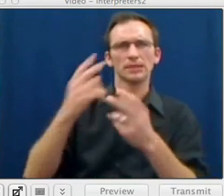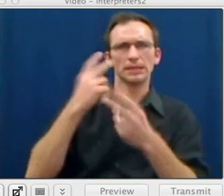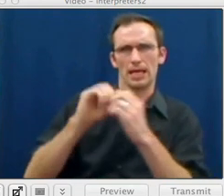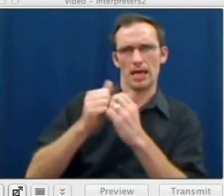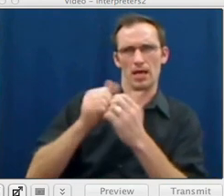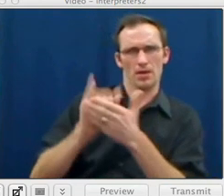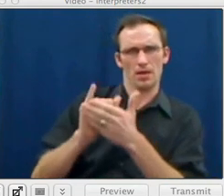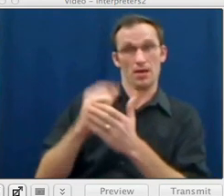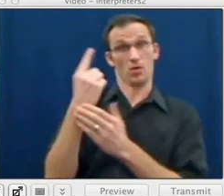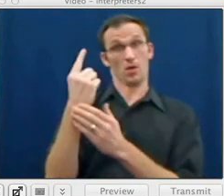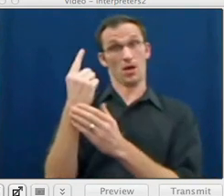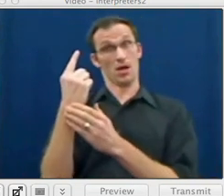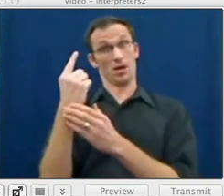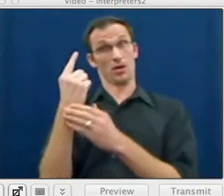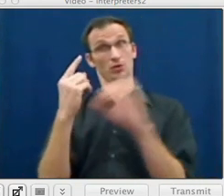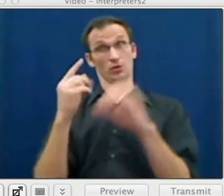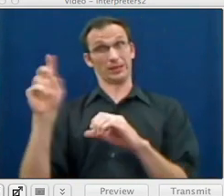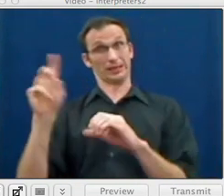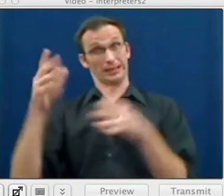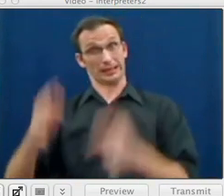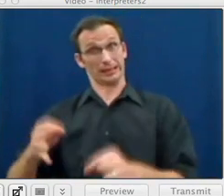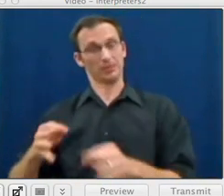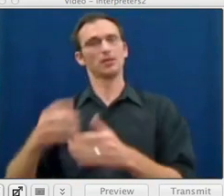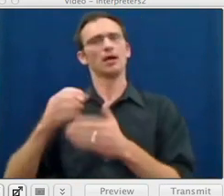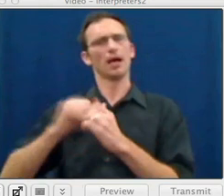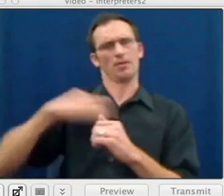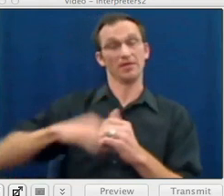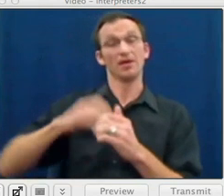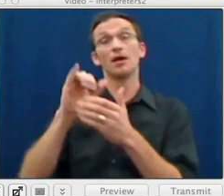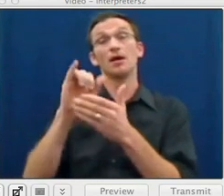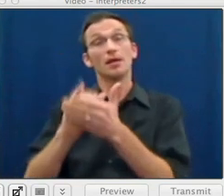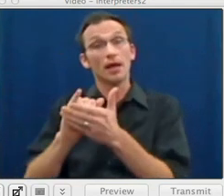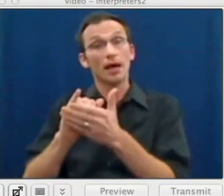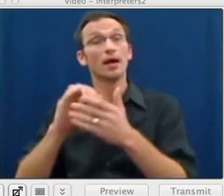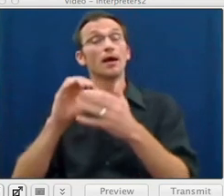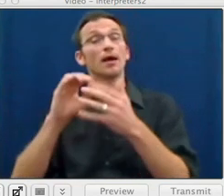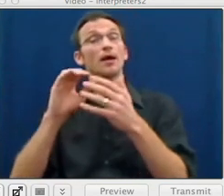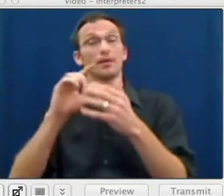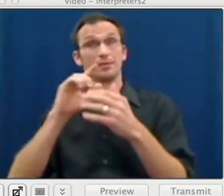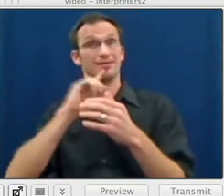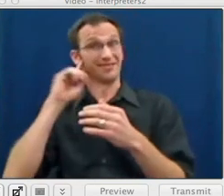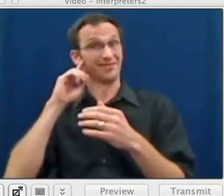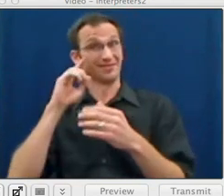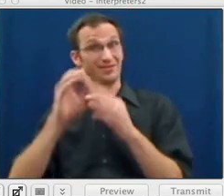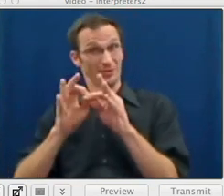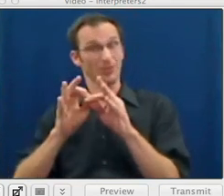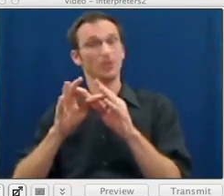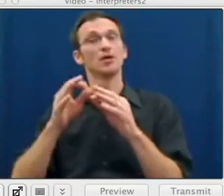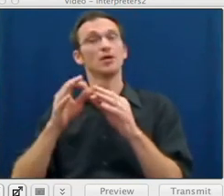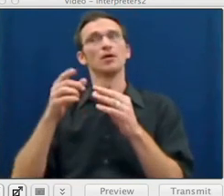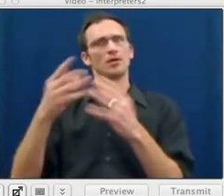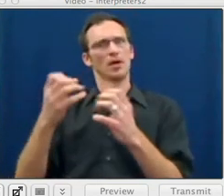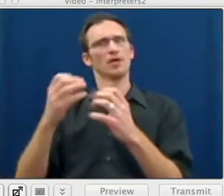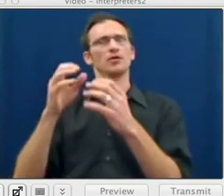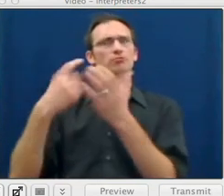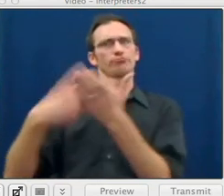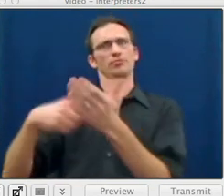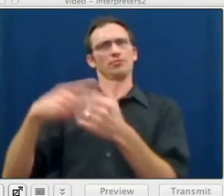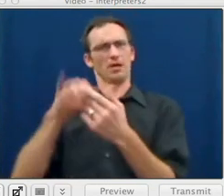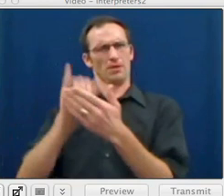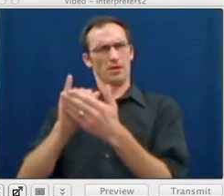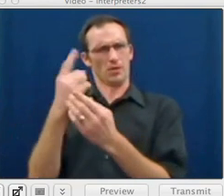case, even though that was the decision he wanted, or the situation he wanted to talk about regarding his desire to look behind him so he didn't